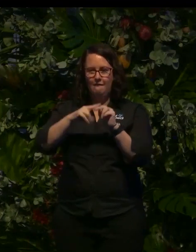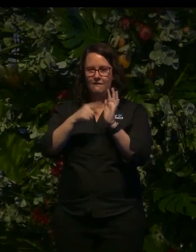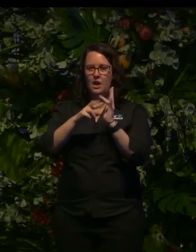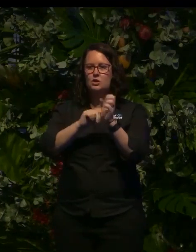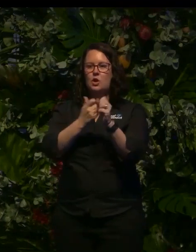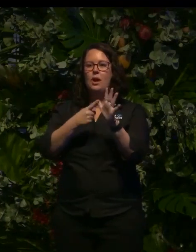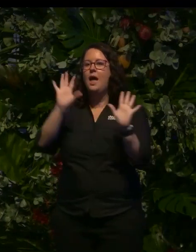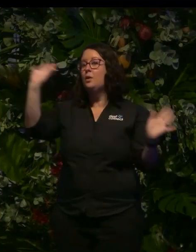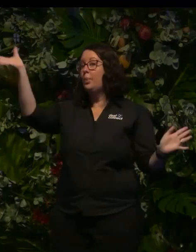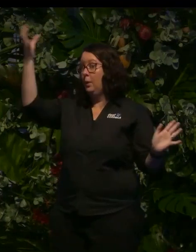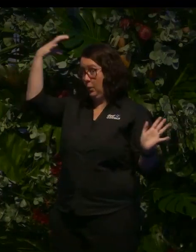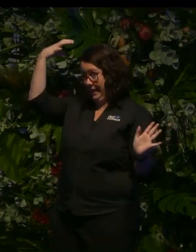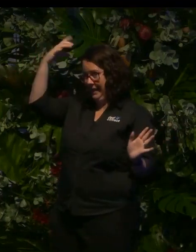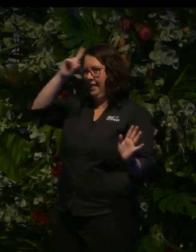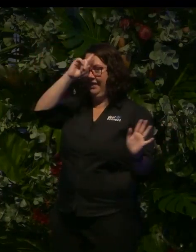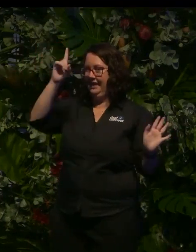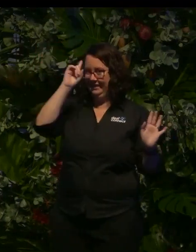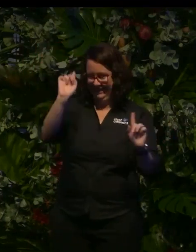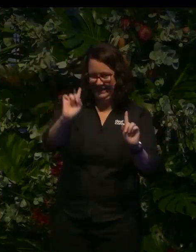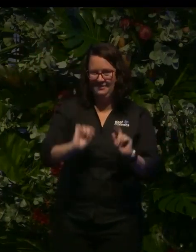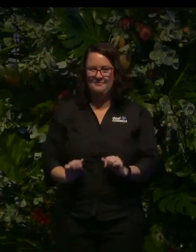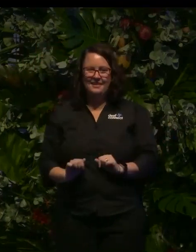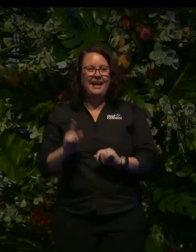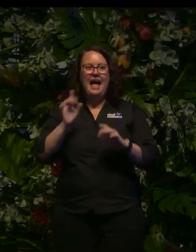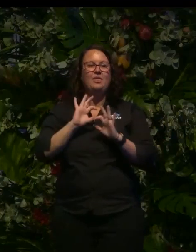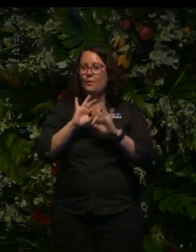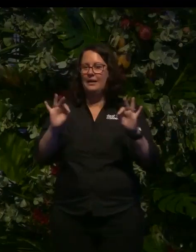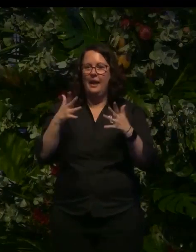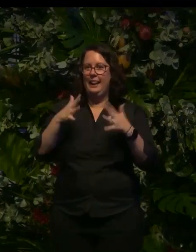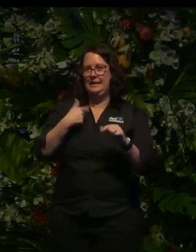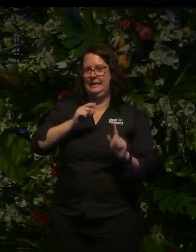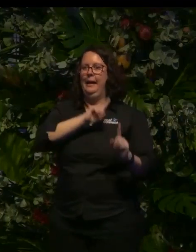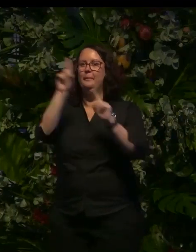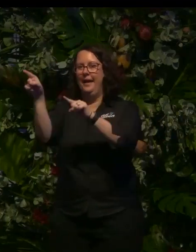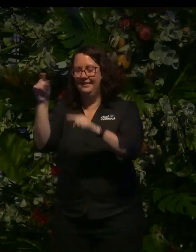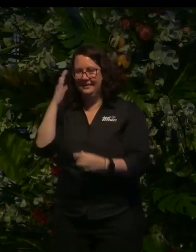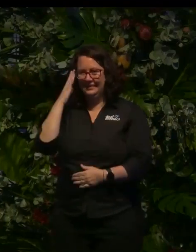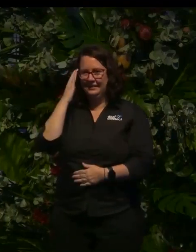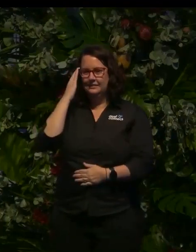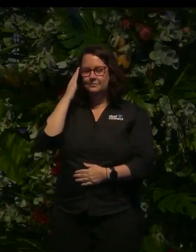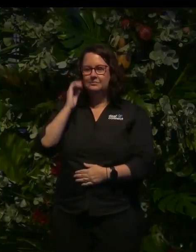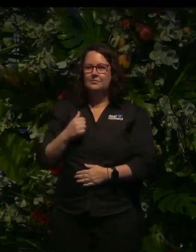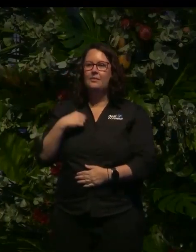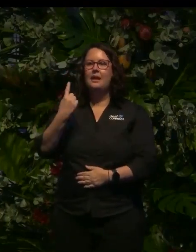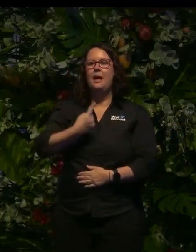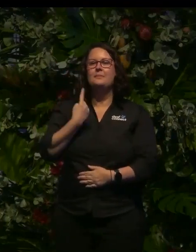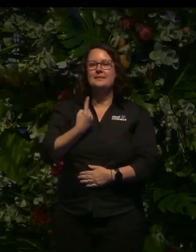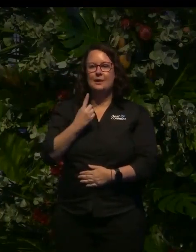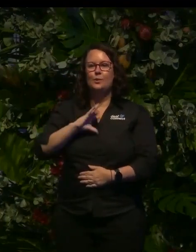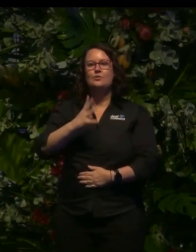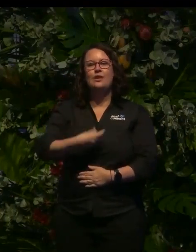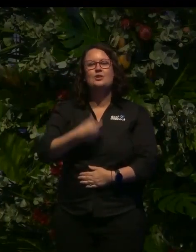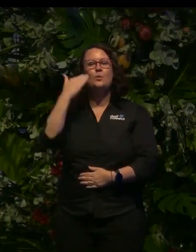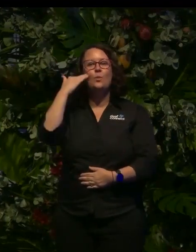Tonga, but the Kingdom of Tonga. Otherwise, I won't be allowed to go back. I'm a single transgender